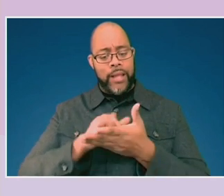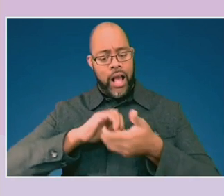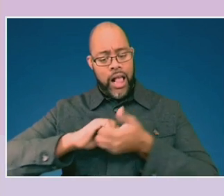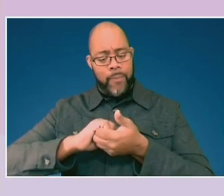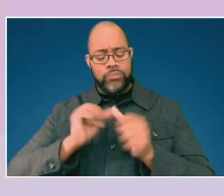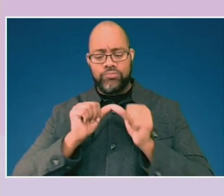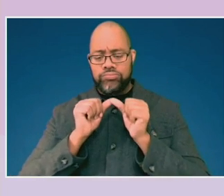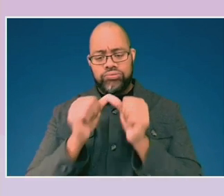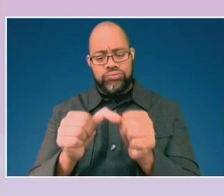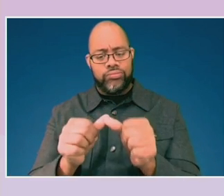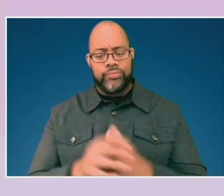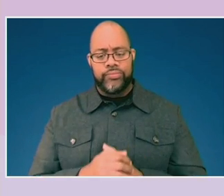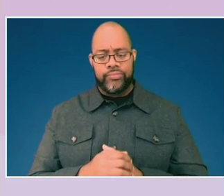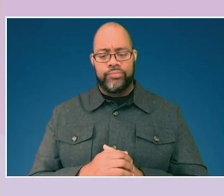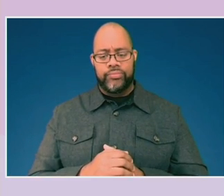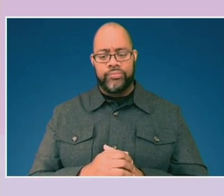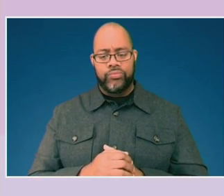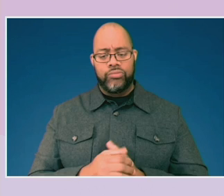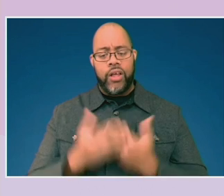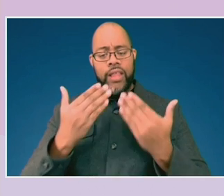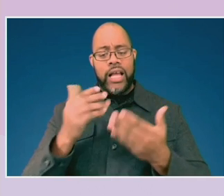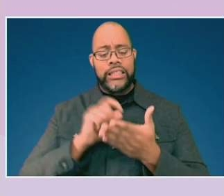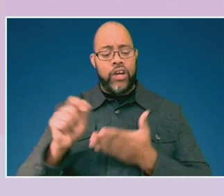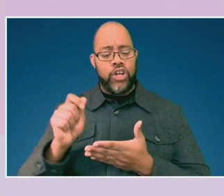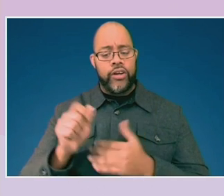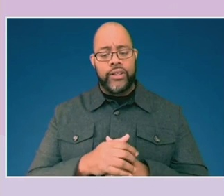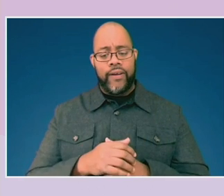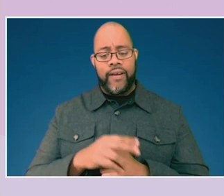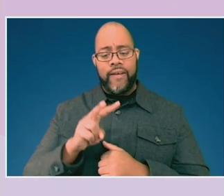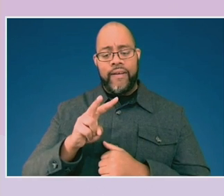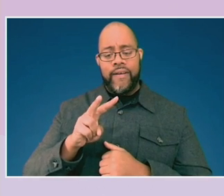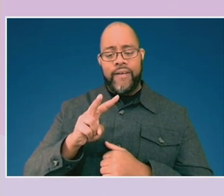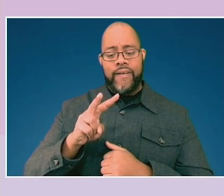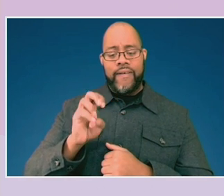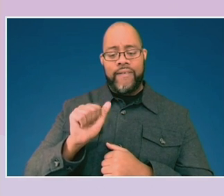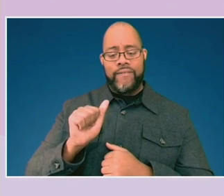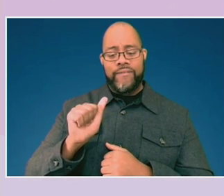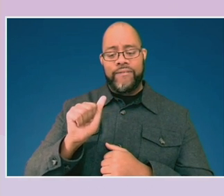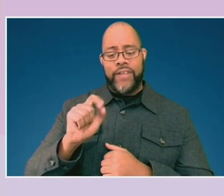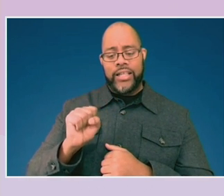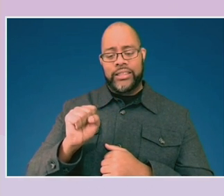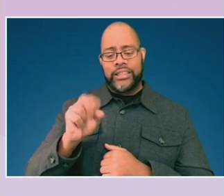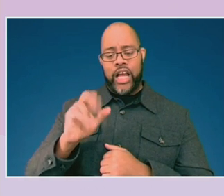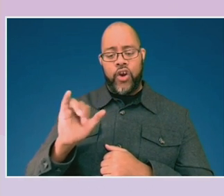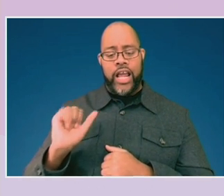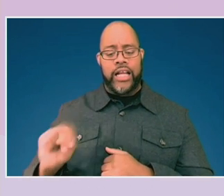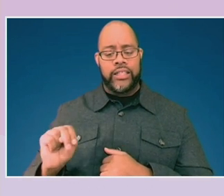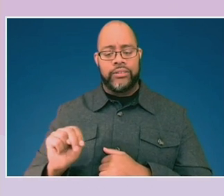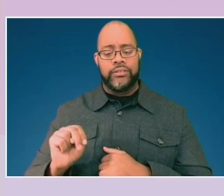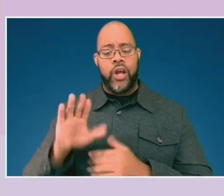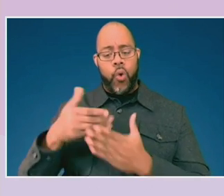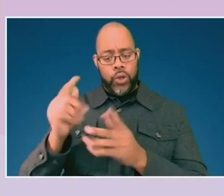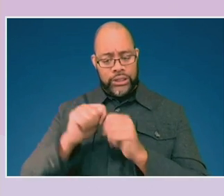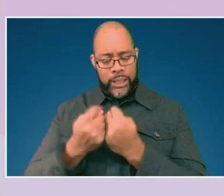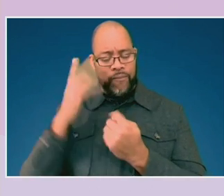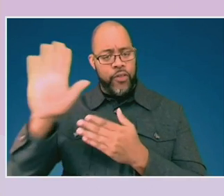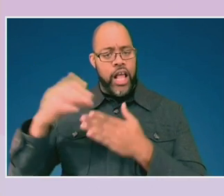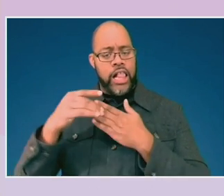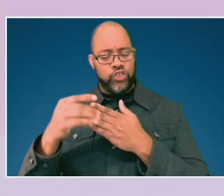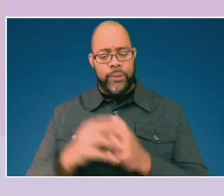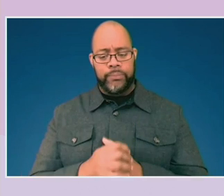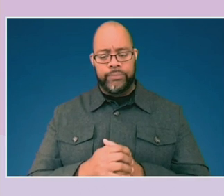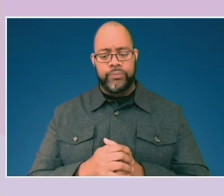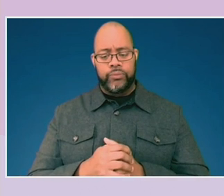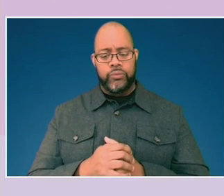since. I want to thank Secretary Becerra and his whole team for their leadership. We